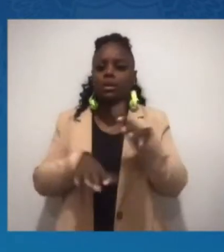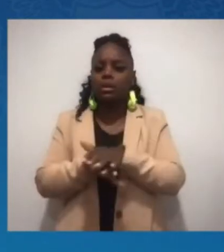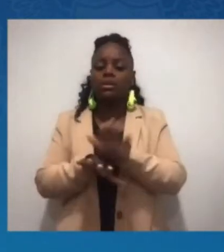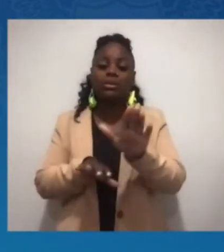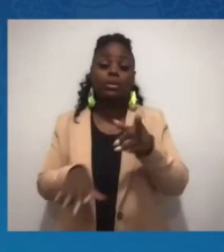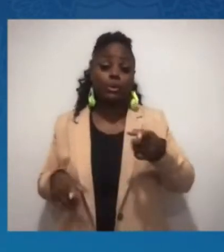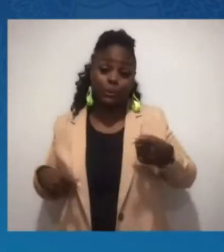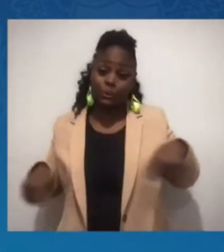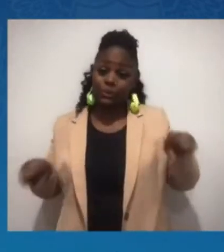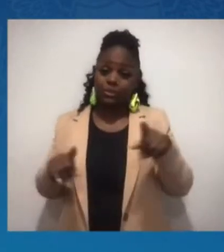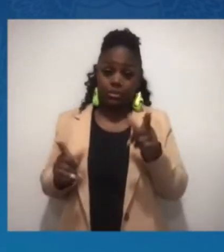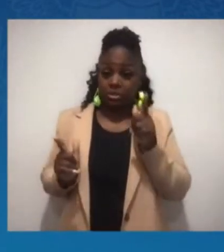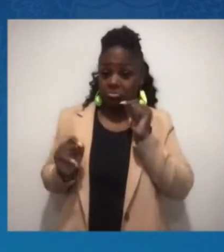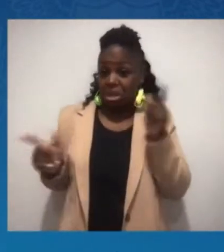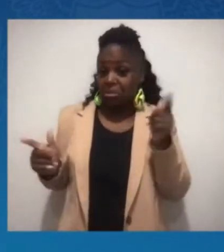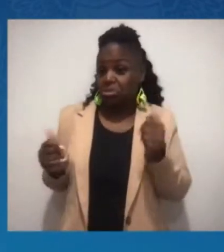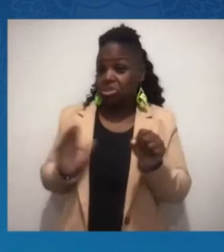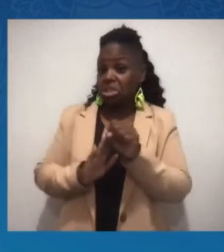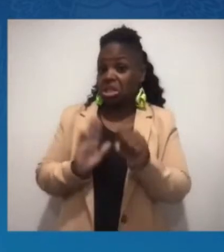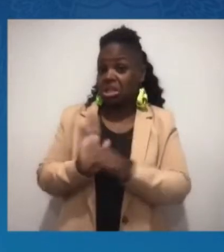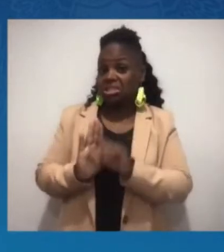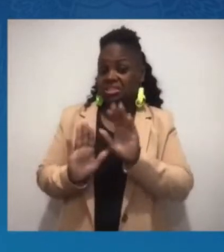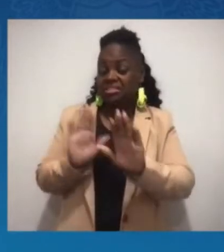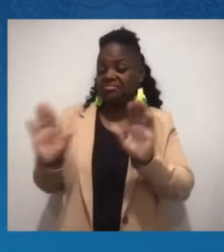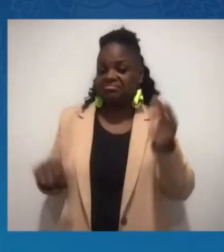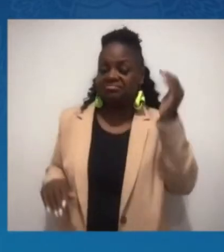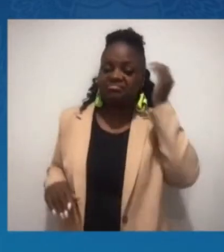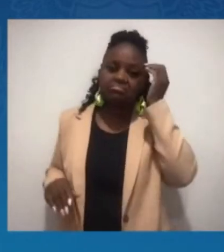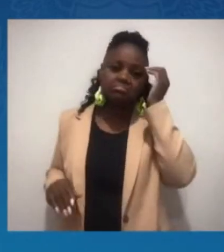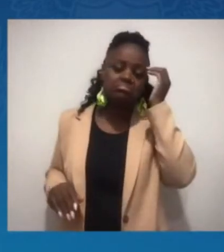that, one must also see,